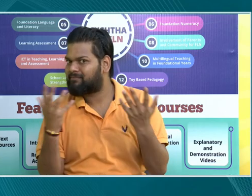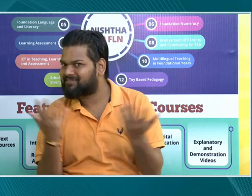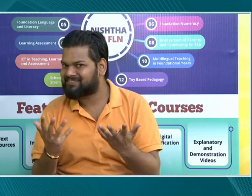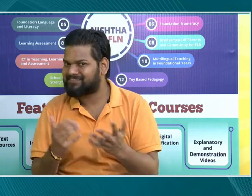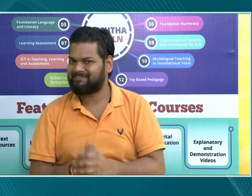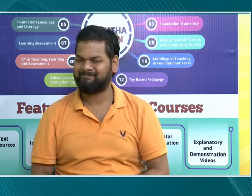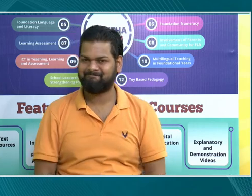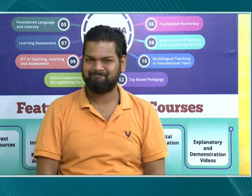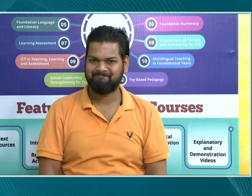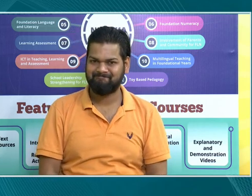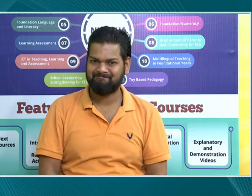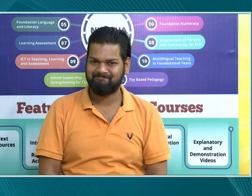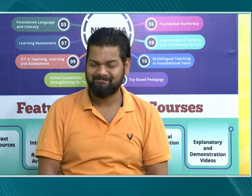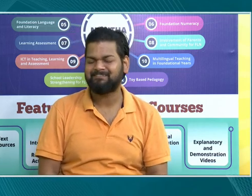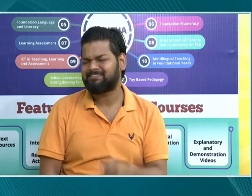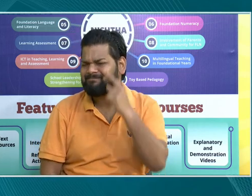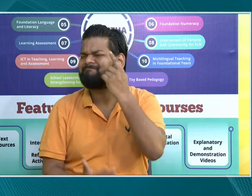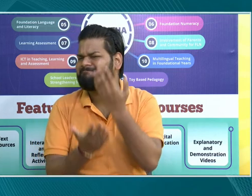happened?